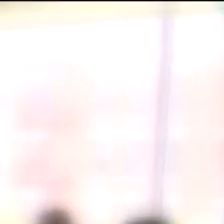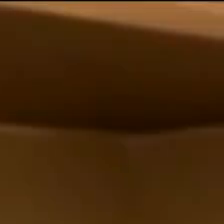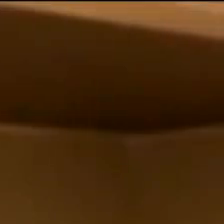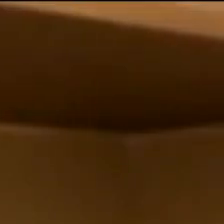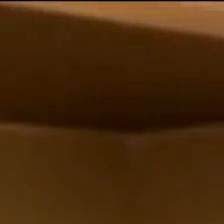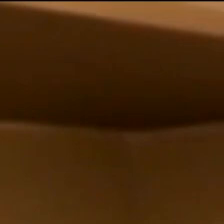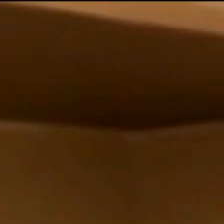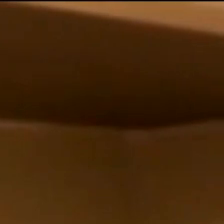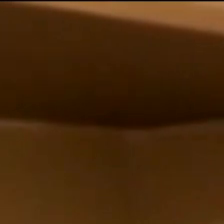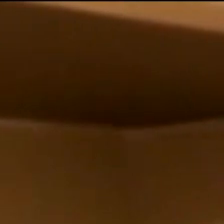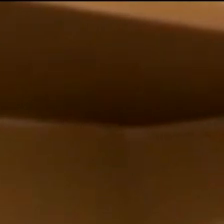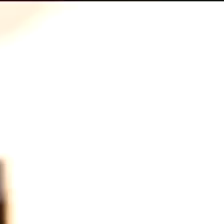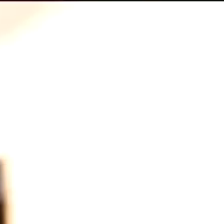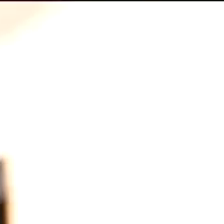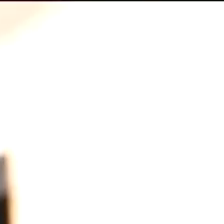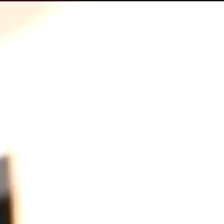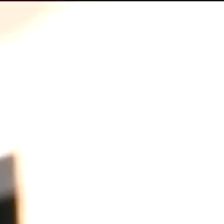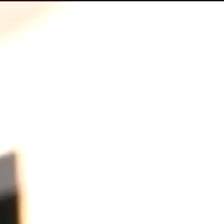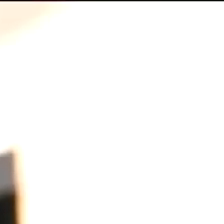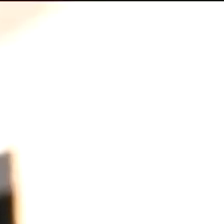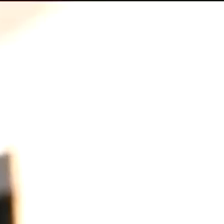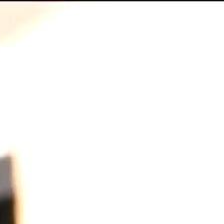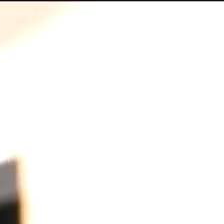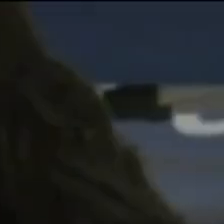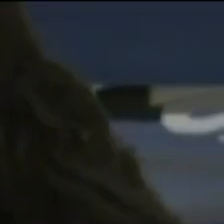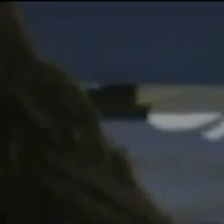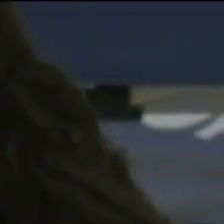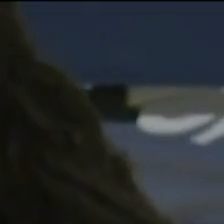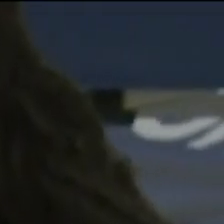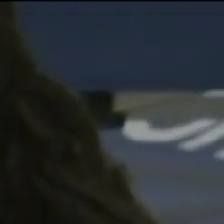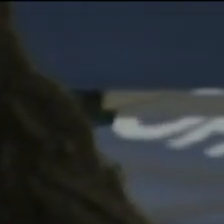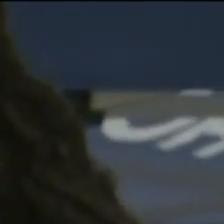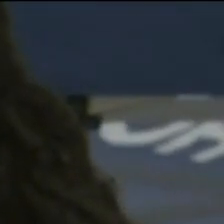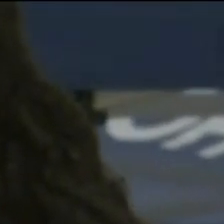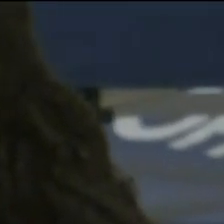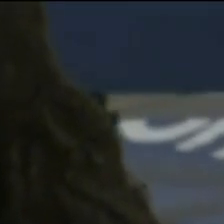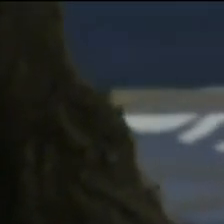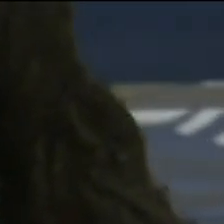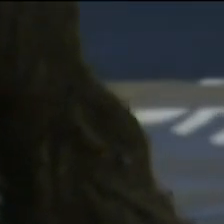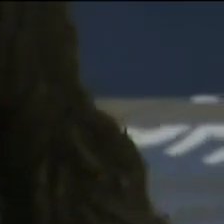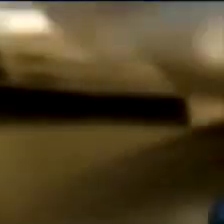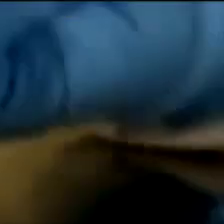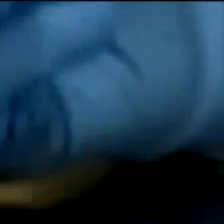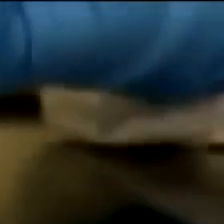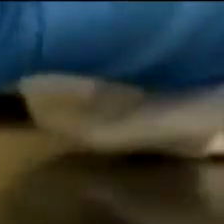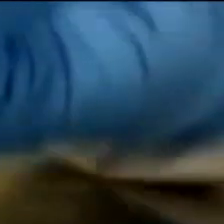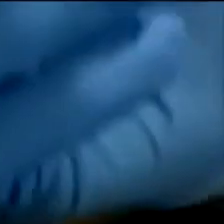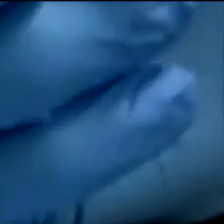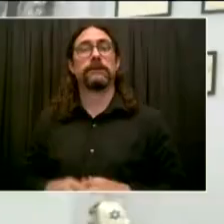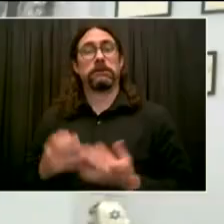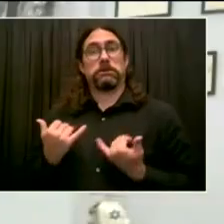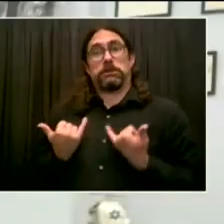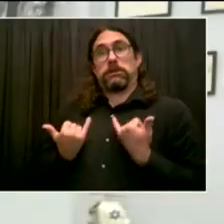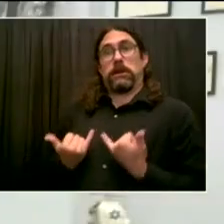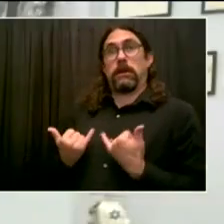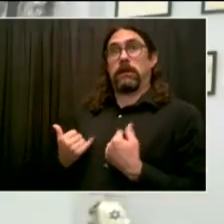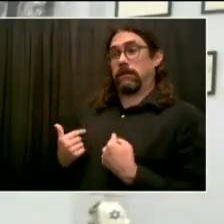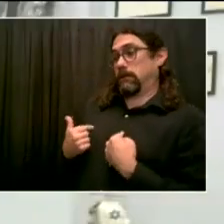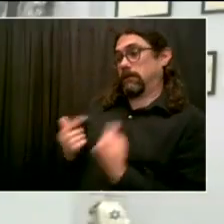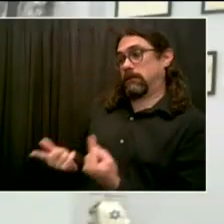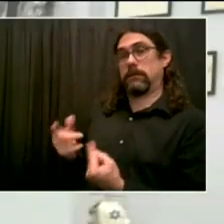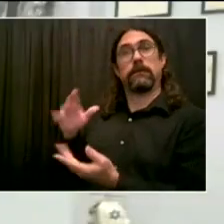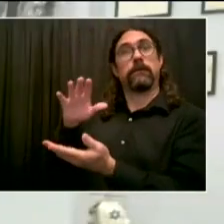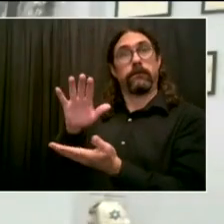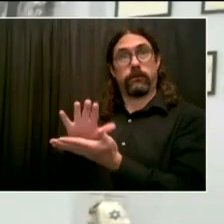get their first dose by September 27th. And weekly testing as an alternative is not an option. This